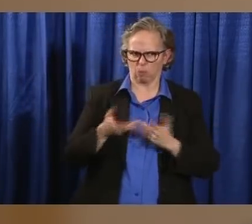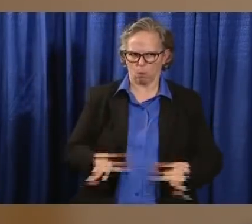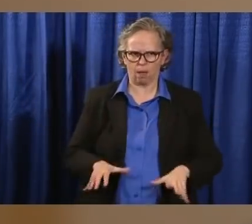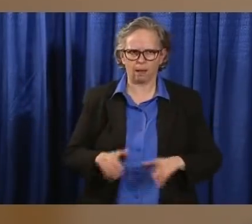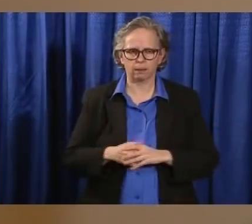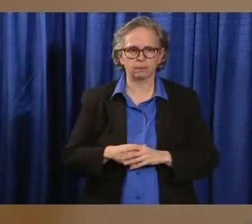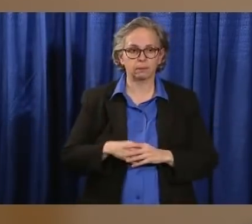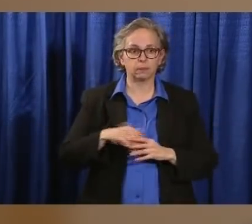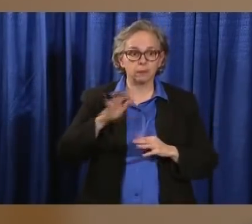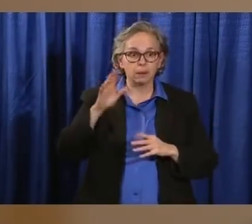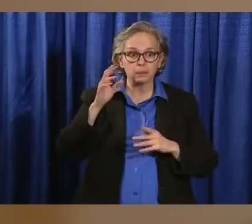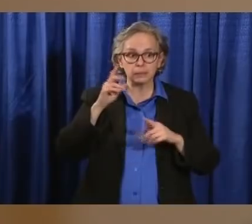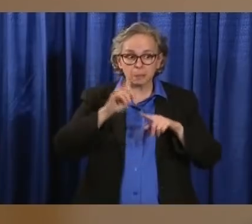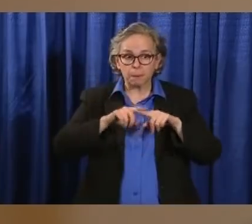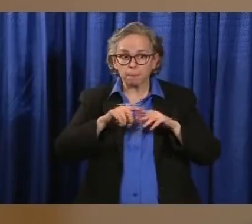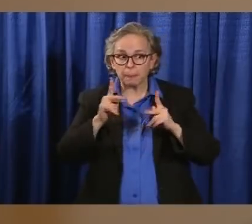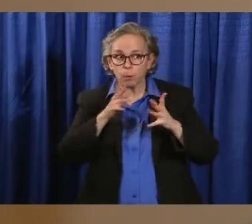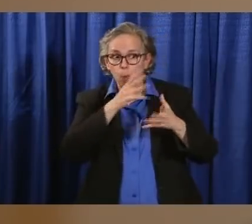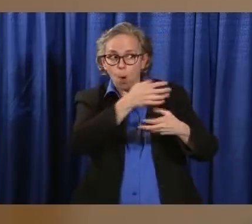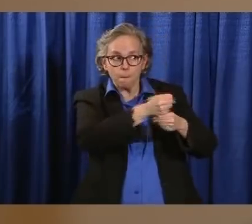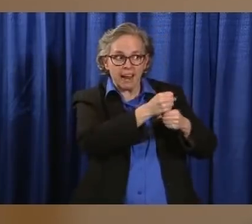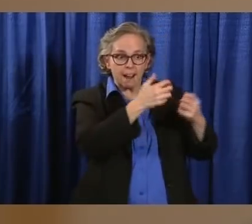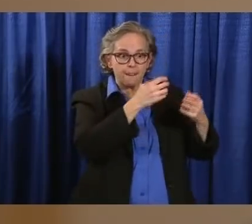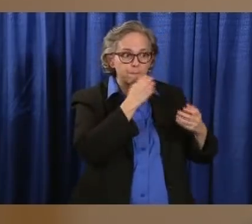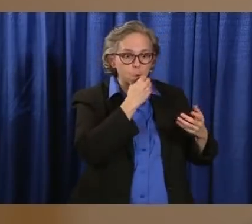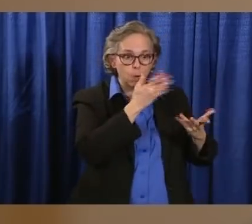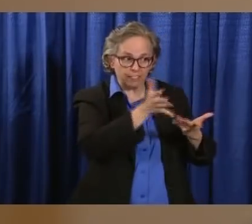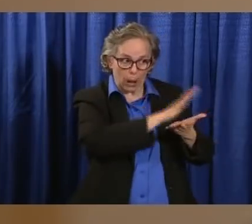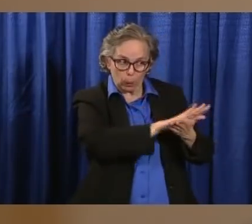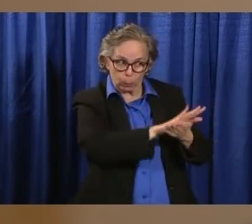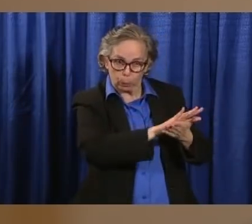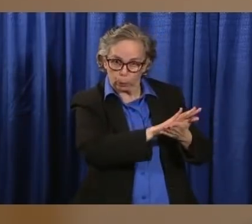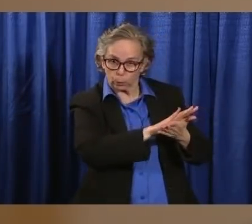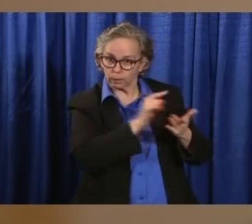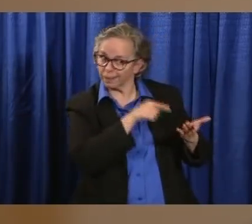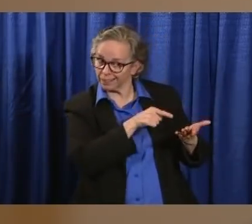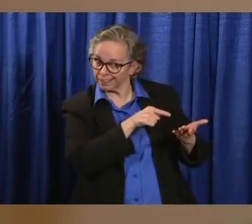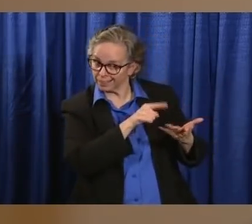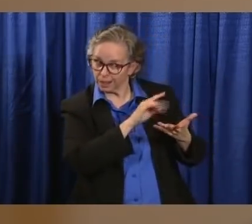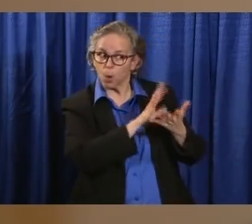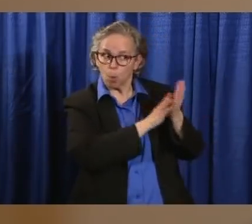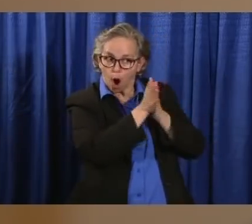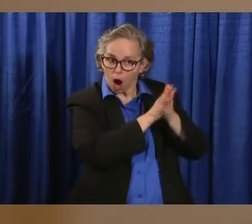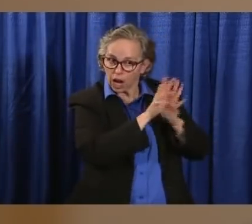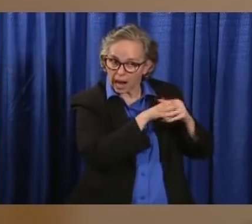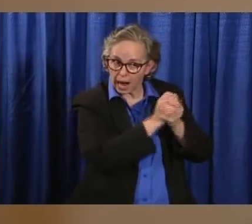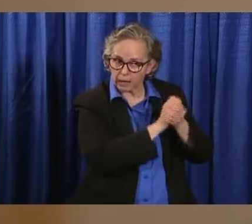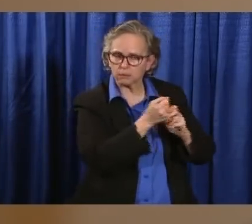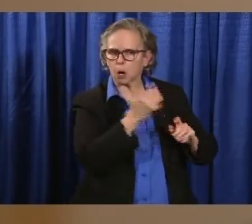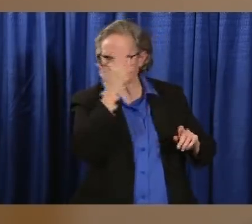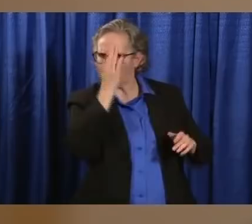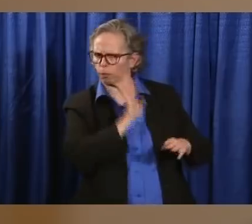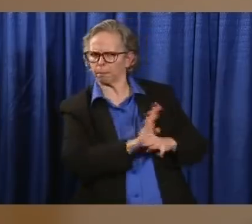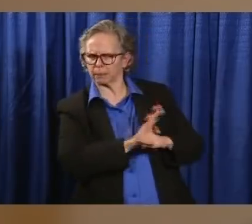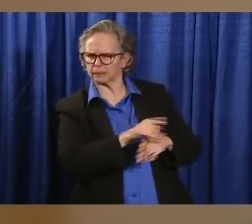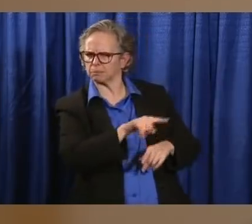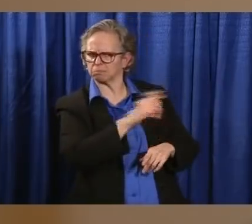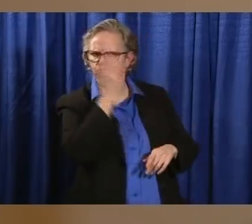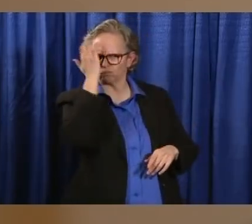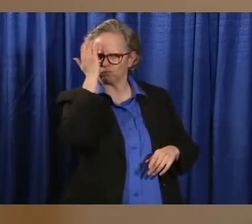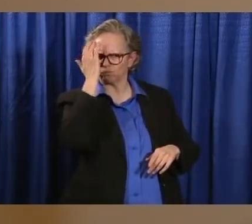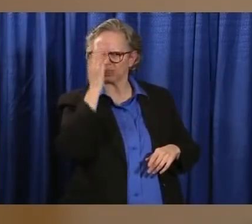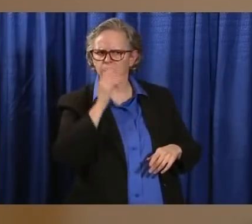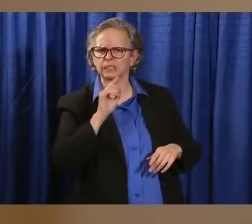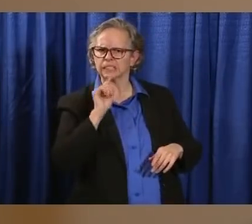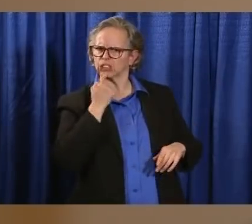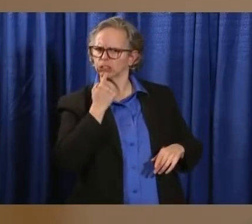of the folks making the food. And I know that's something that businesses take very, very seriously. It's something another factor